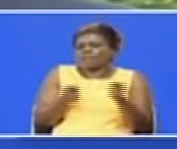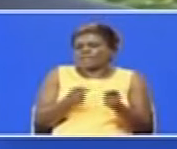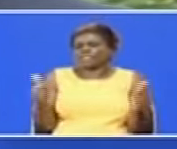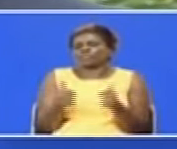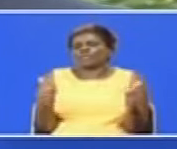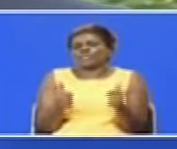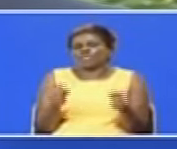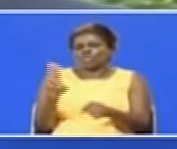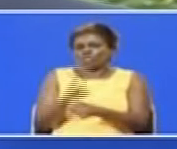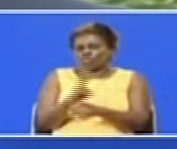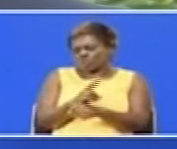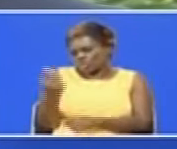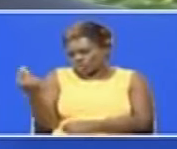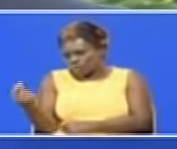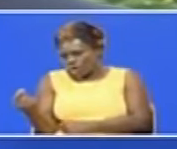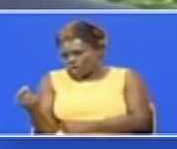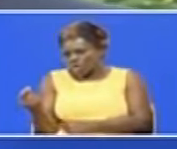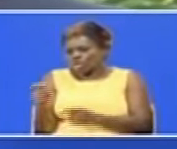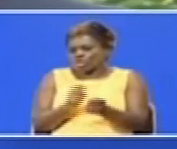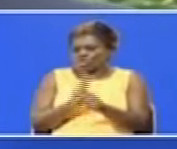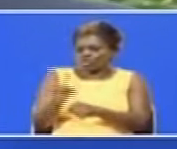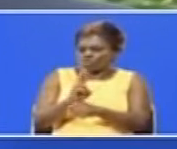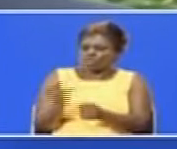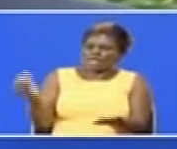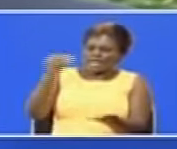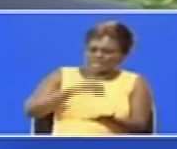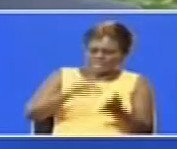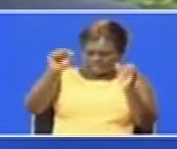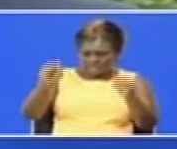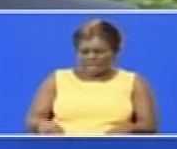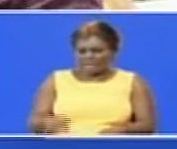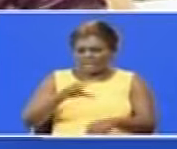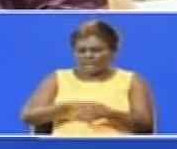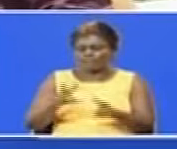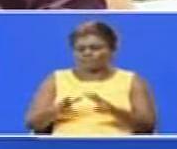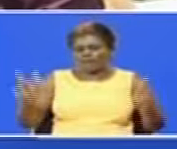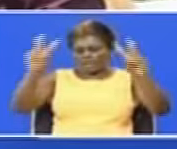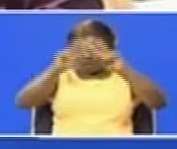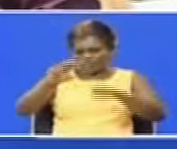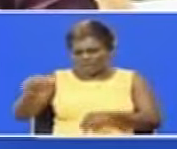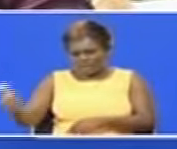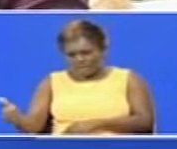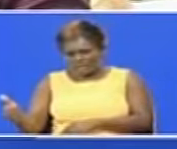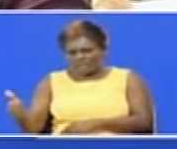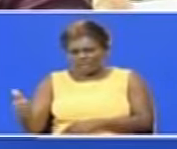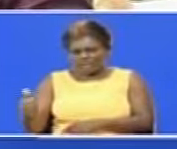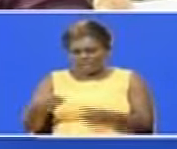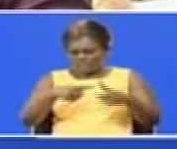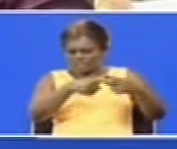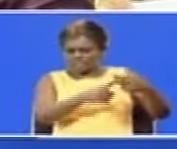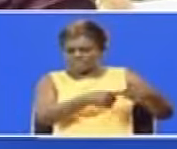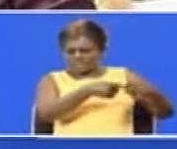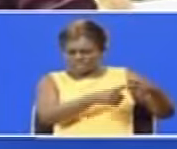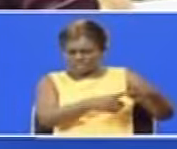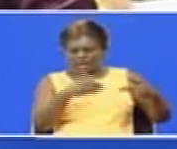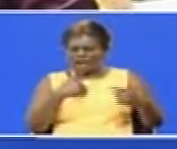to use less. They are going to recycle them, and they are going to find more value in plastics. Elsewhere at the Chandaria Industries, there